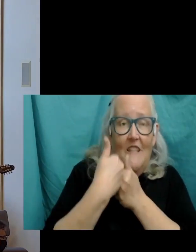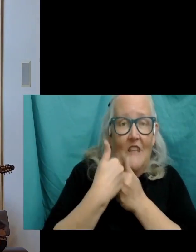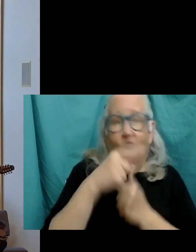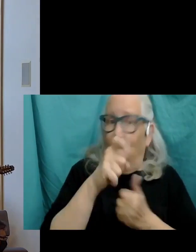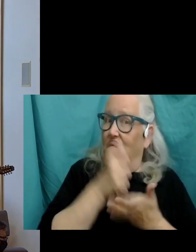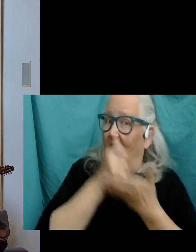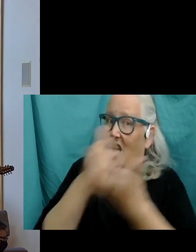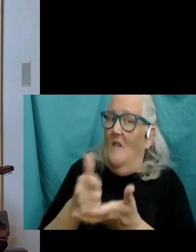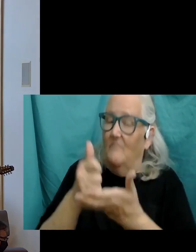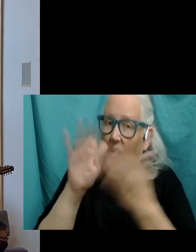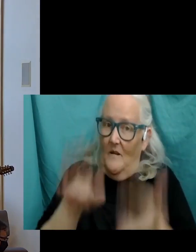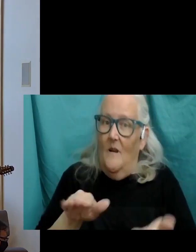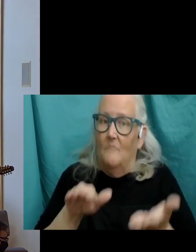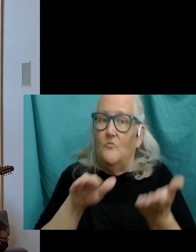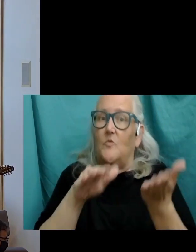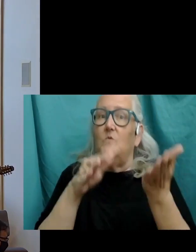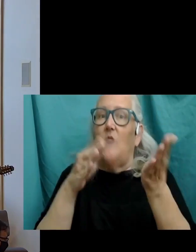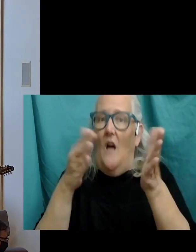them to die.